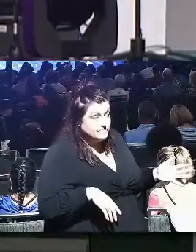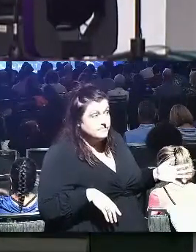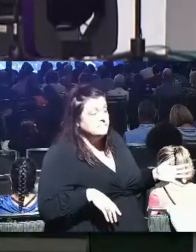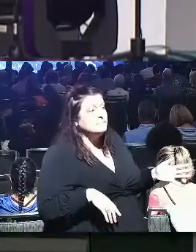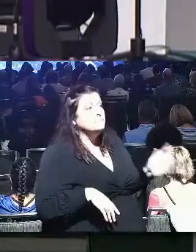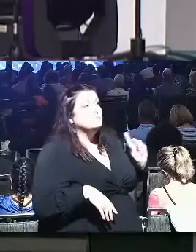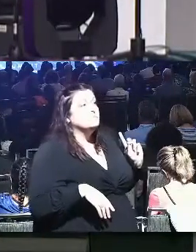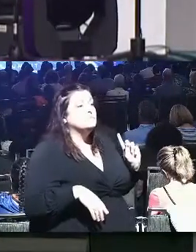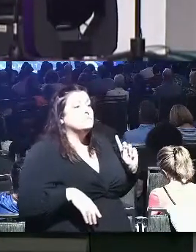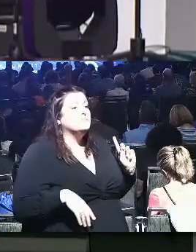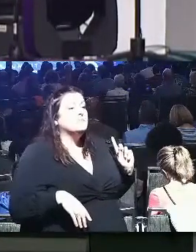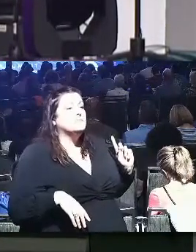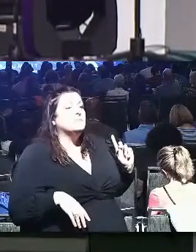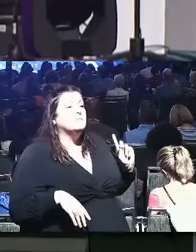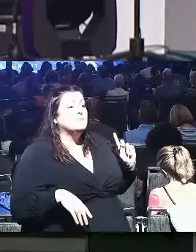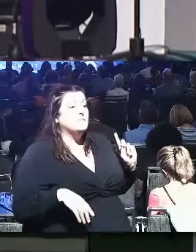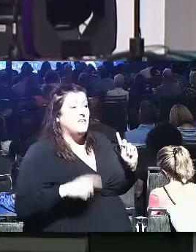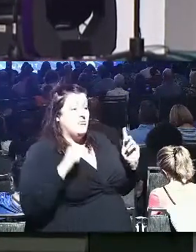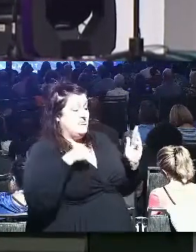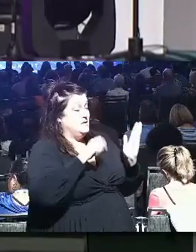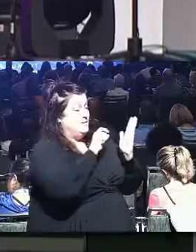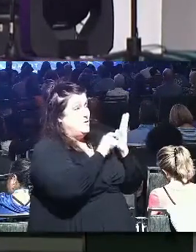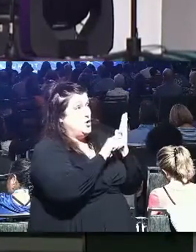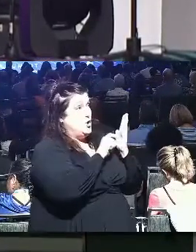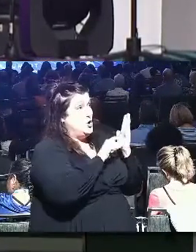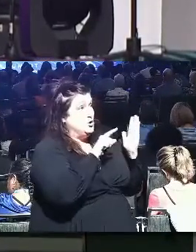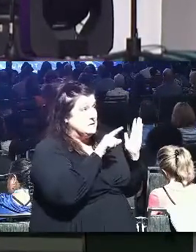You know, as we look at this passage,